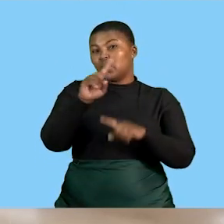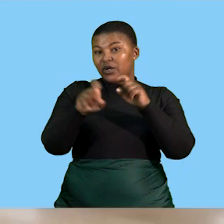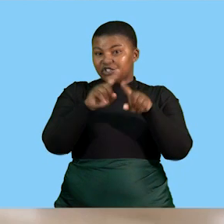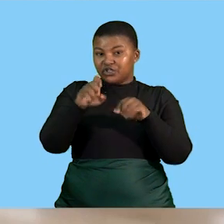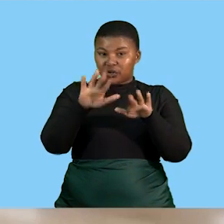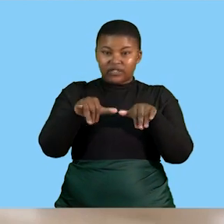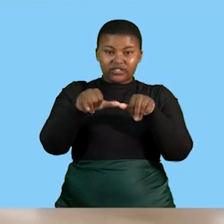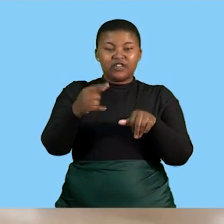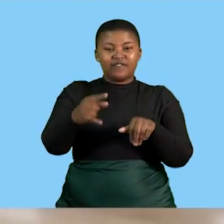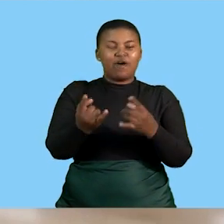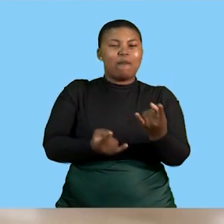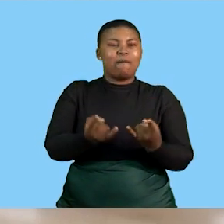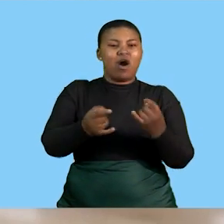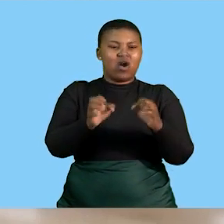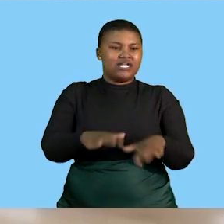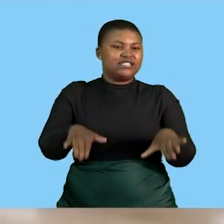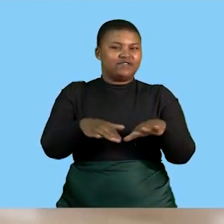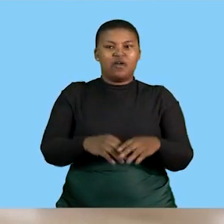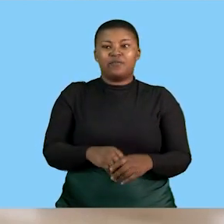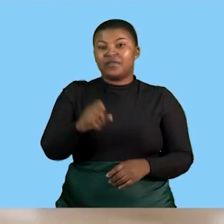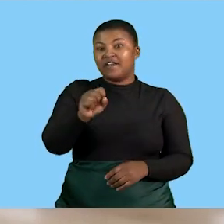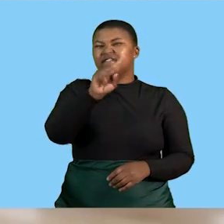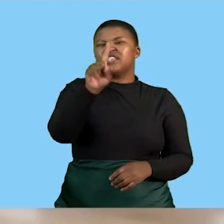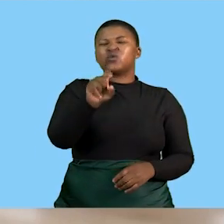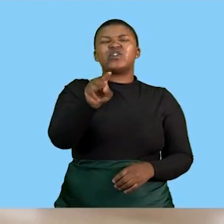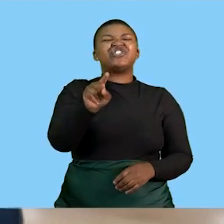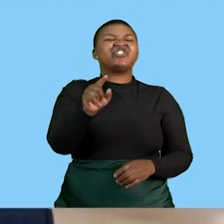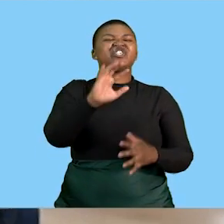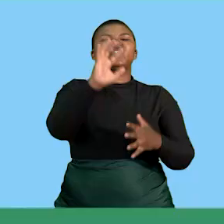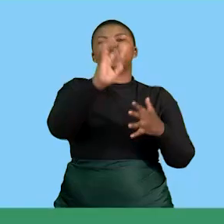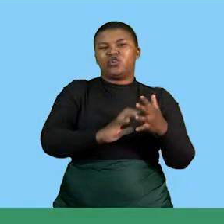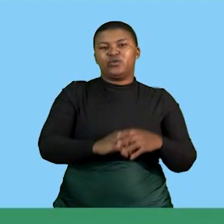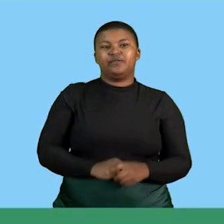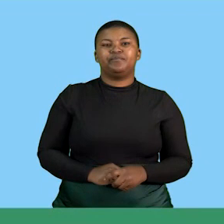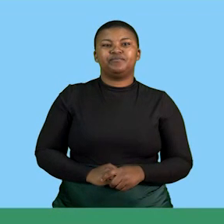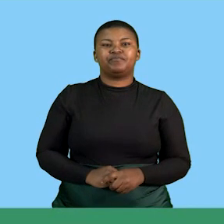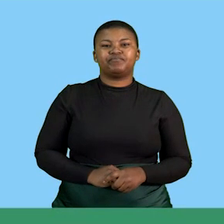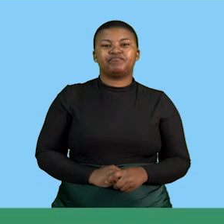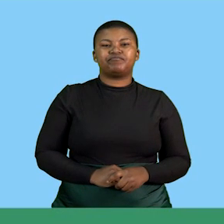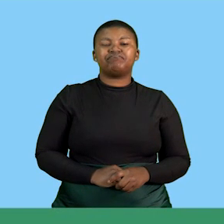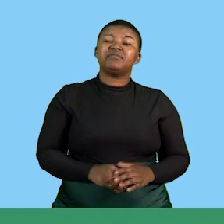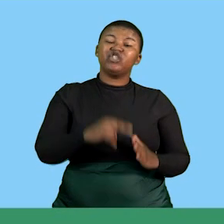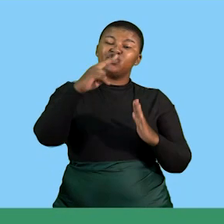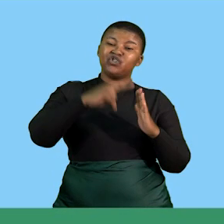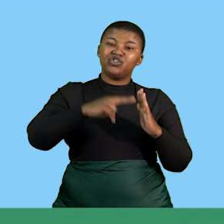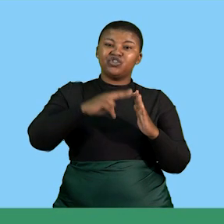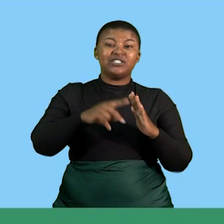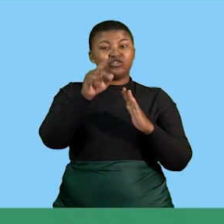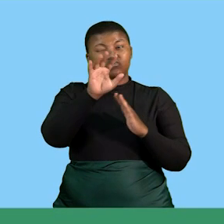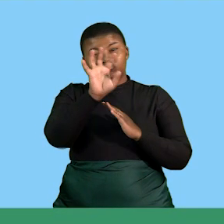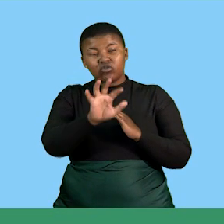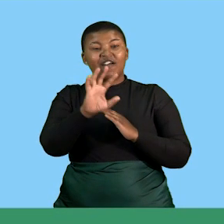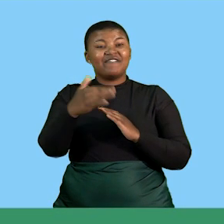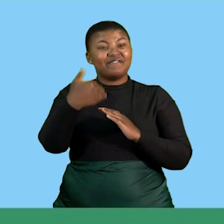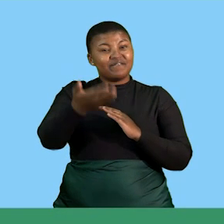concerning the market environment. So our first question is a scenario, and it reads, read the following scenario and answer